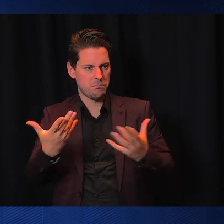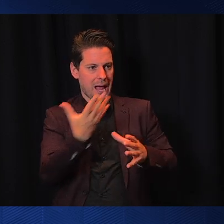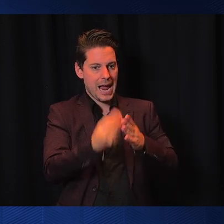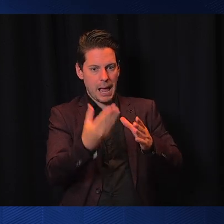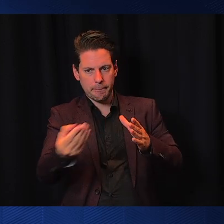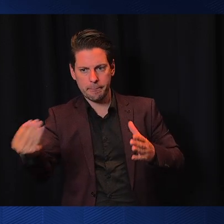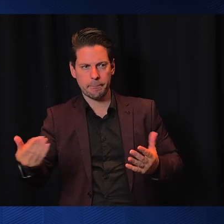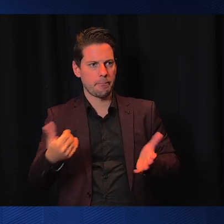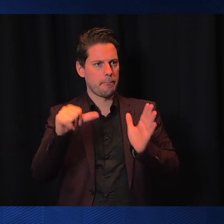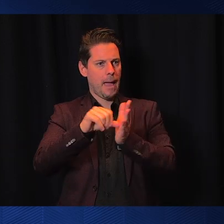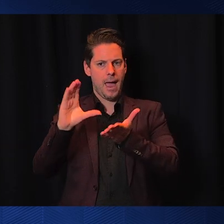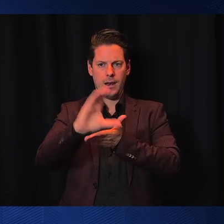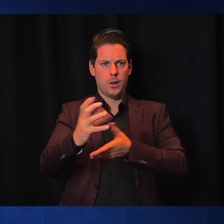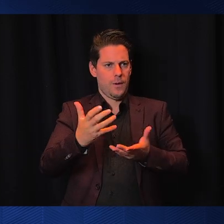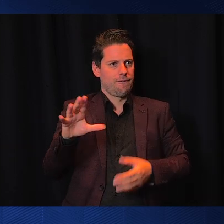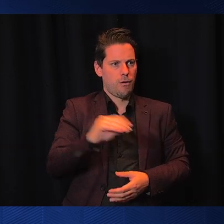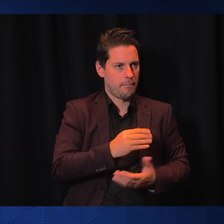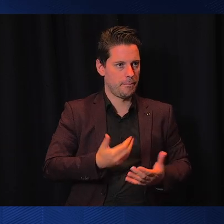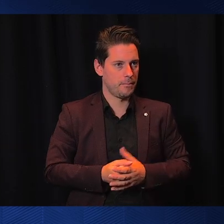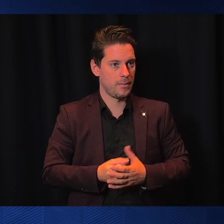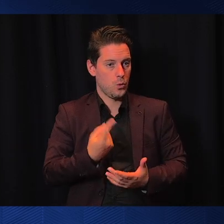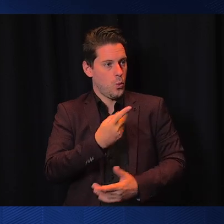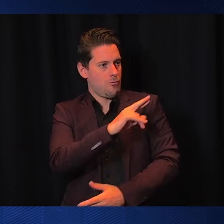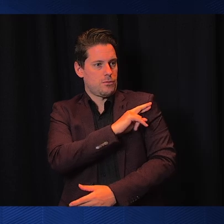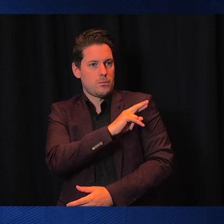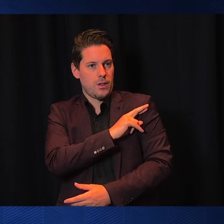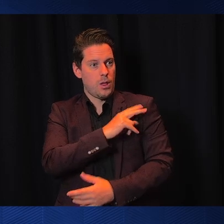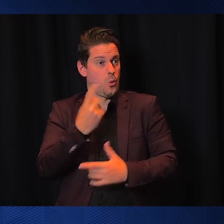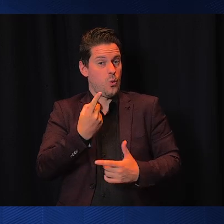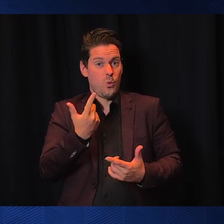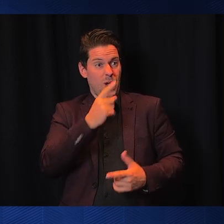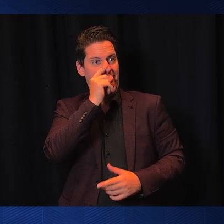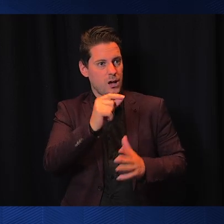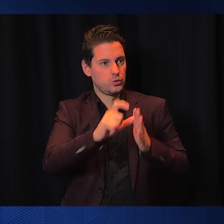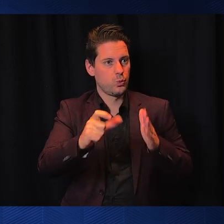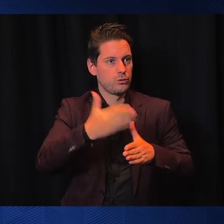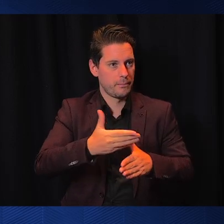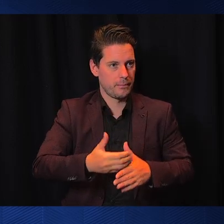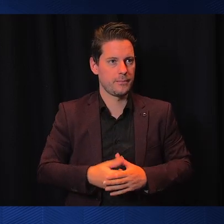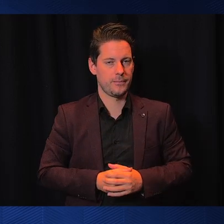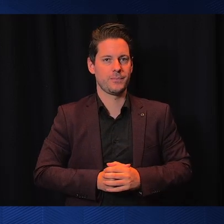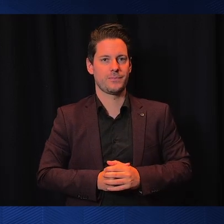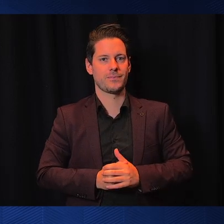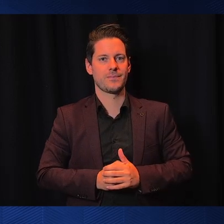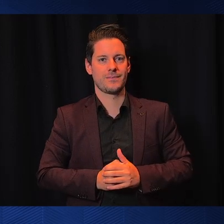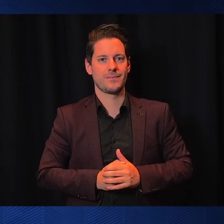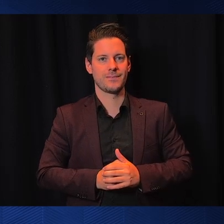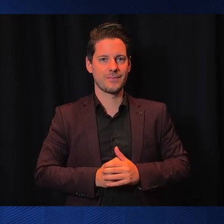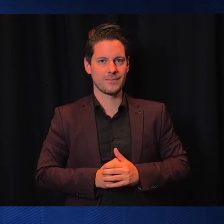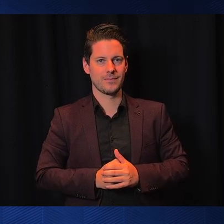thing. Accountability and capacities. The same agenda, but with different shapes,